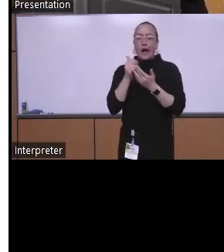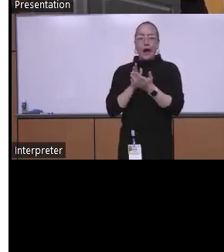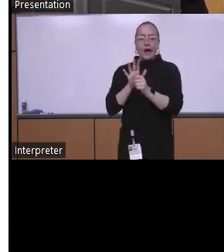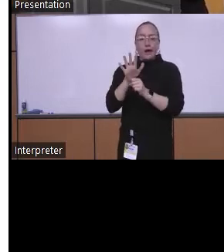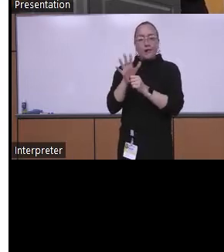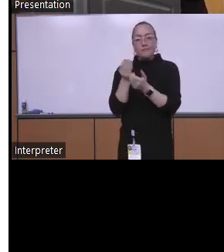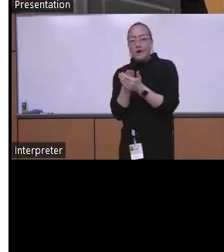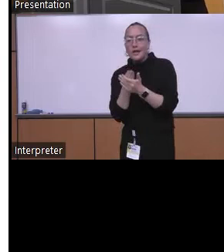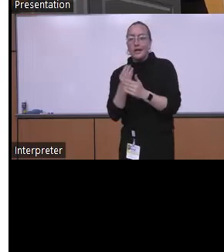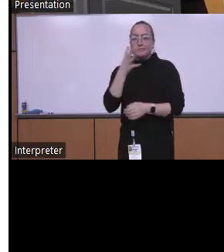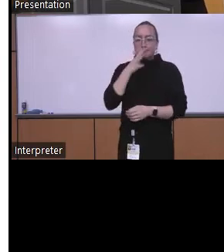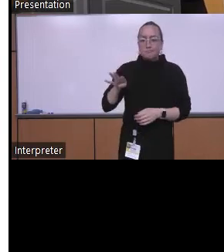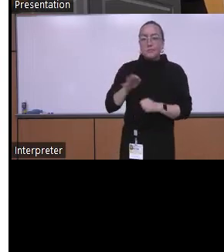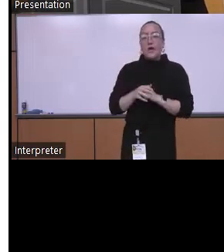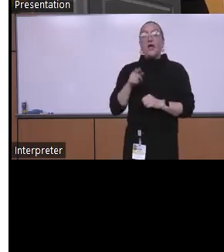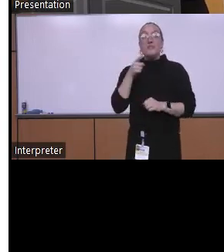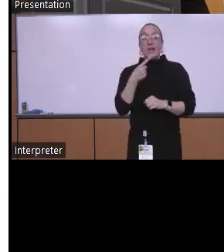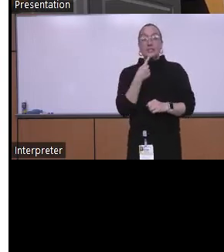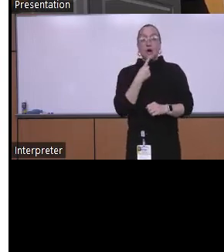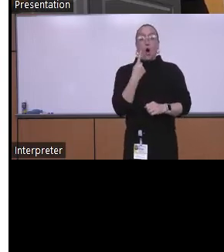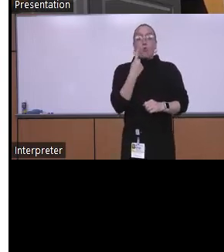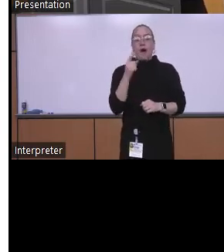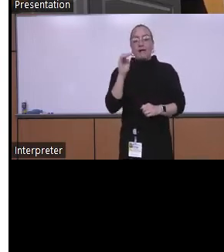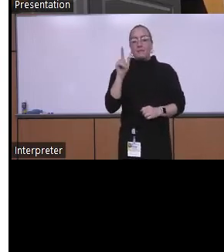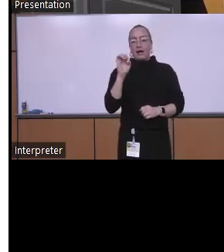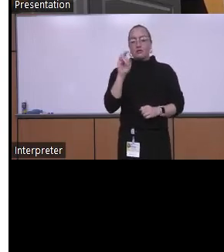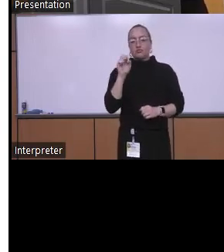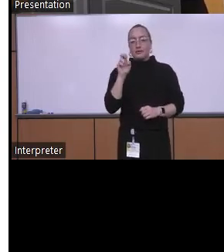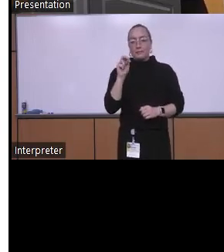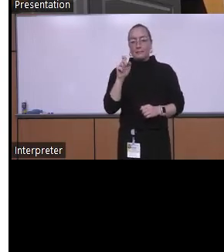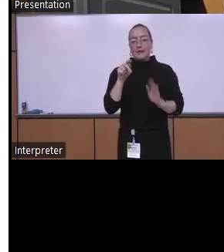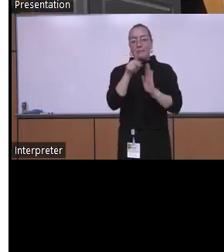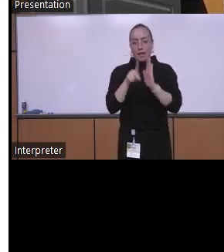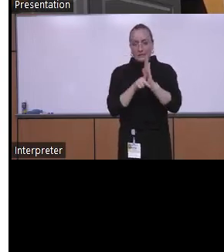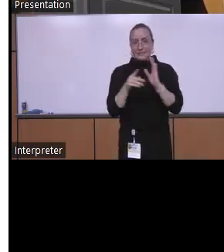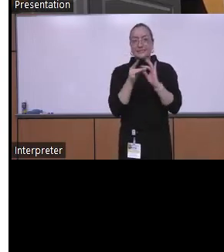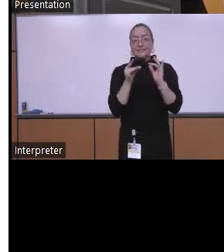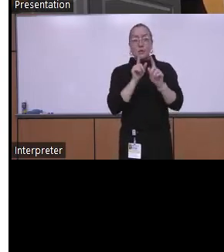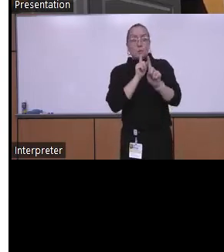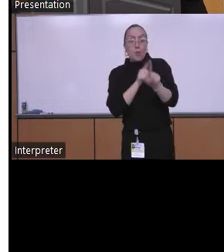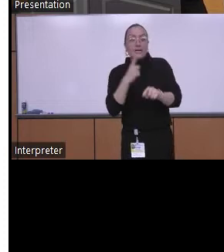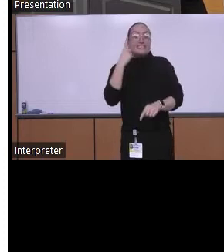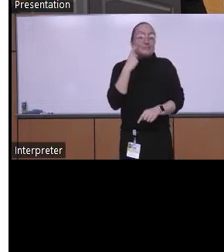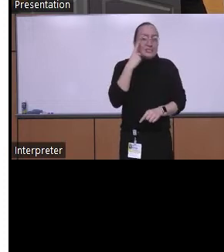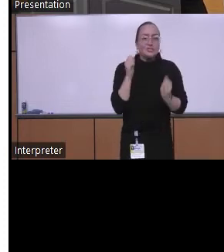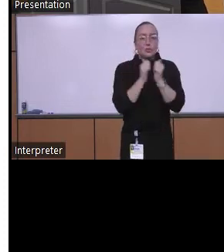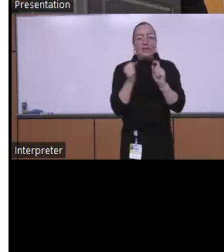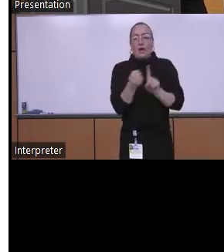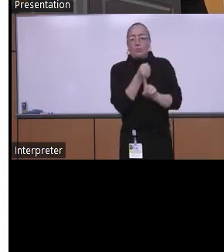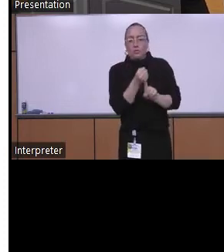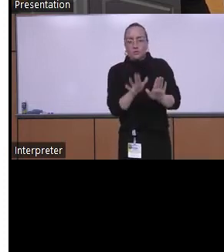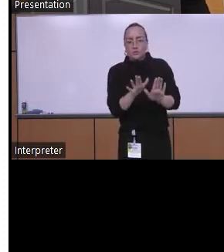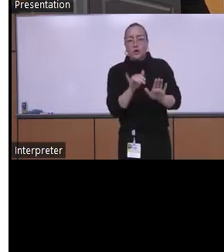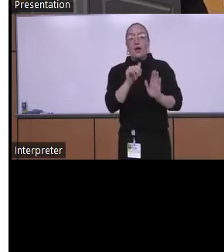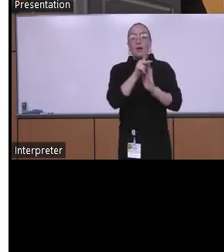on one single aspect of child maltreatment policy, and that was reporting of suspicions of abuse. And this policy begins in